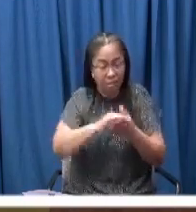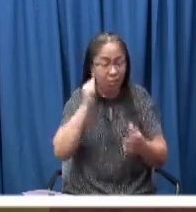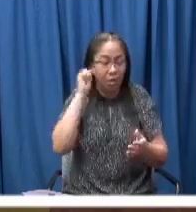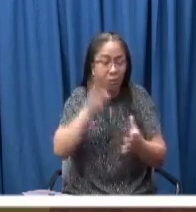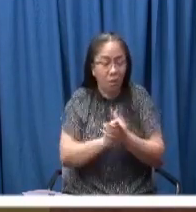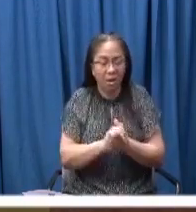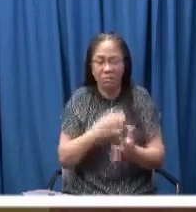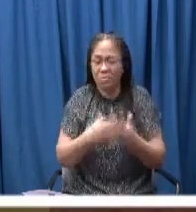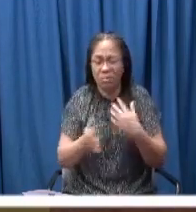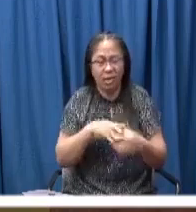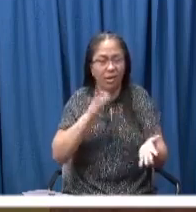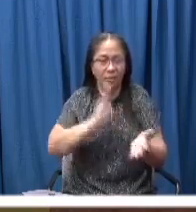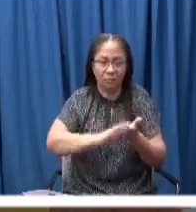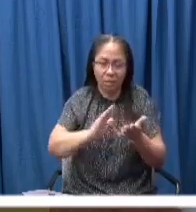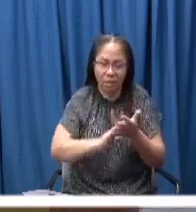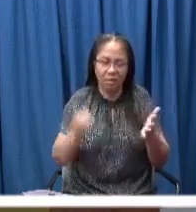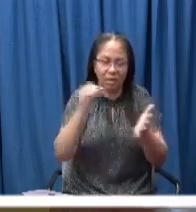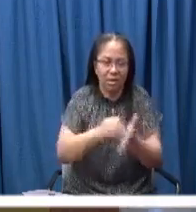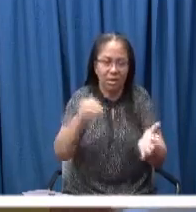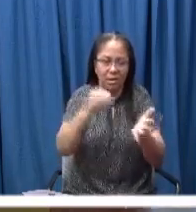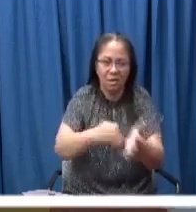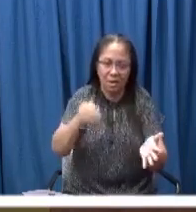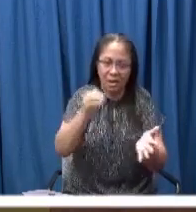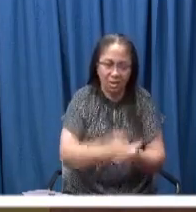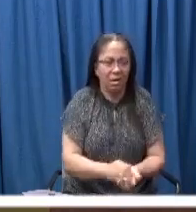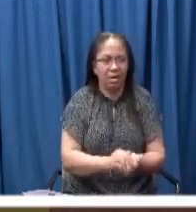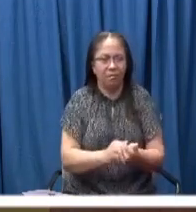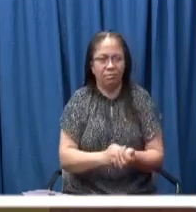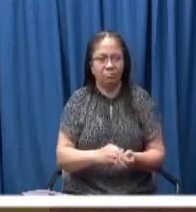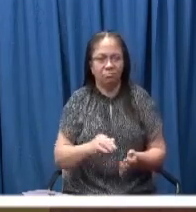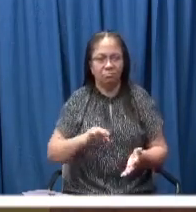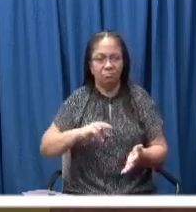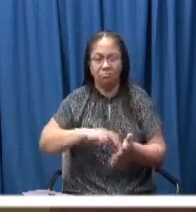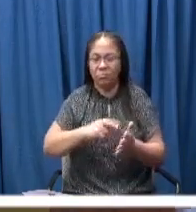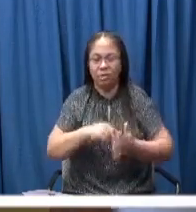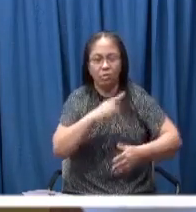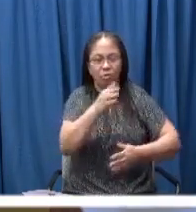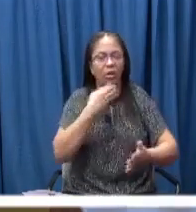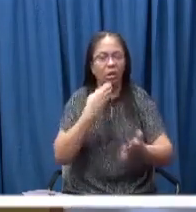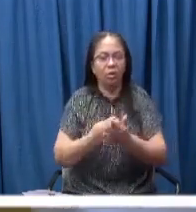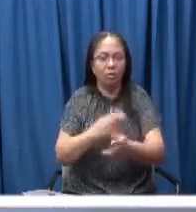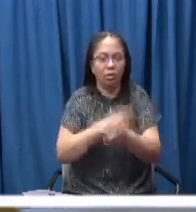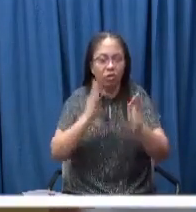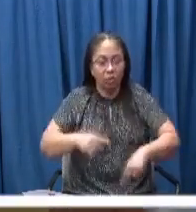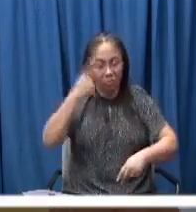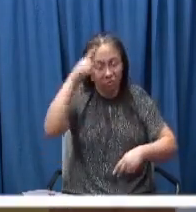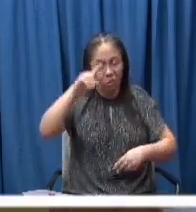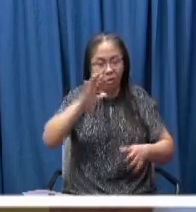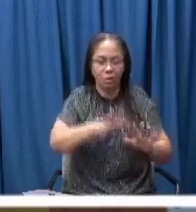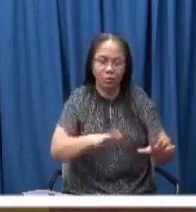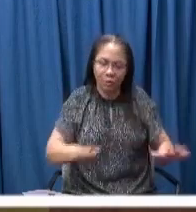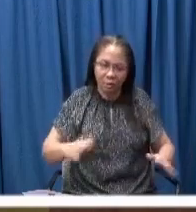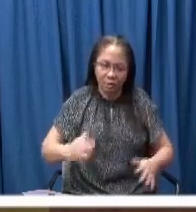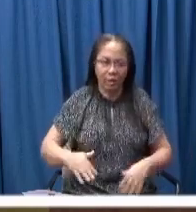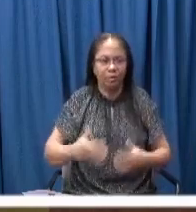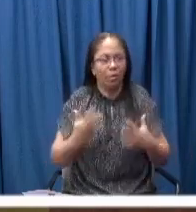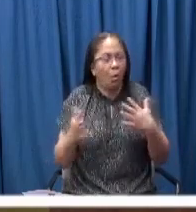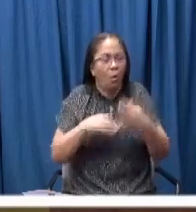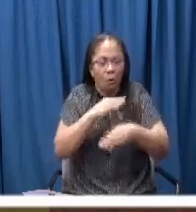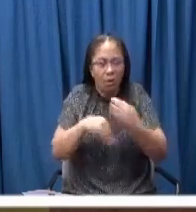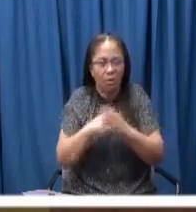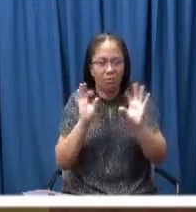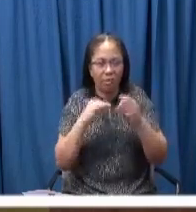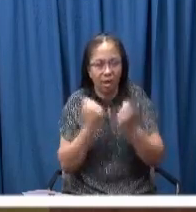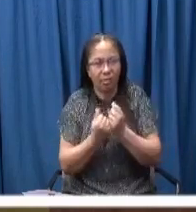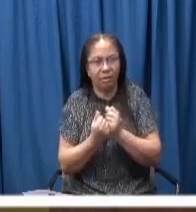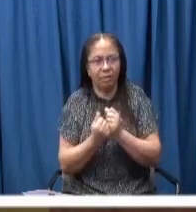as your spouse becomes good shepherd to you. As you all are good shepherds to your children, your grandchildren, your family. This is a call. But